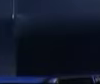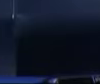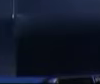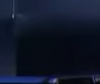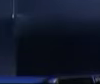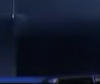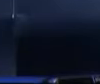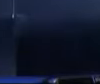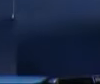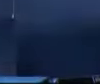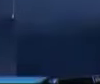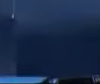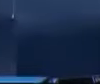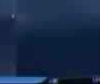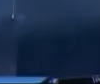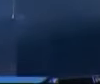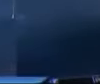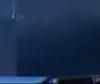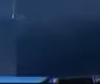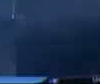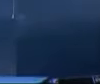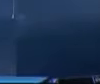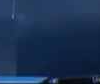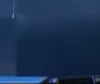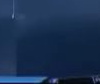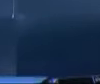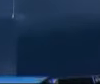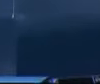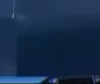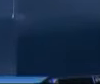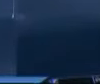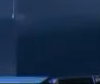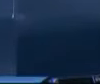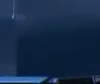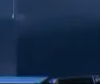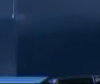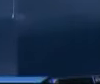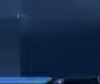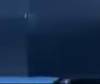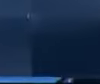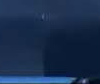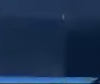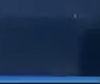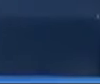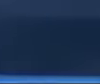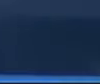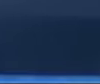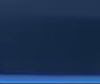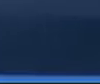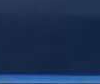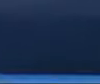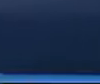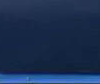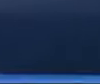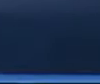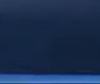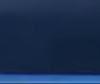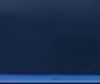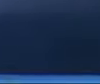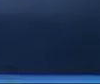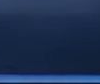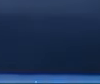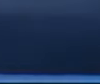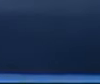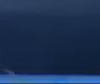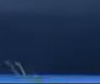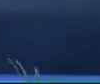of Jacob shall possess their possessions. I want to pray. When I came into this place, and after sitting